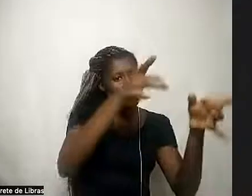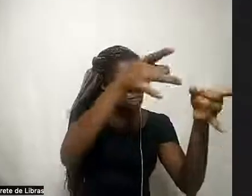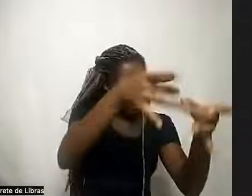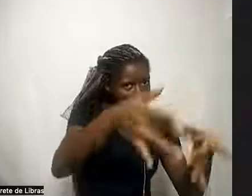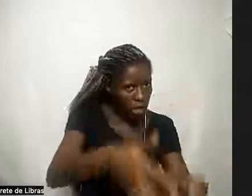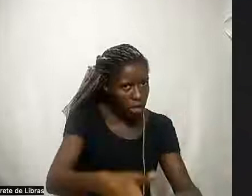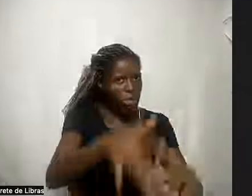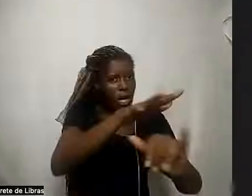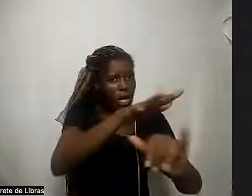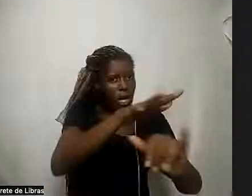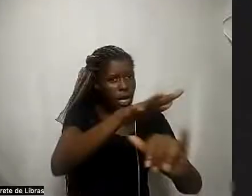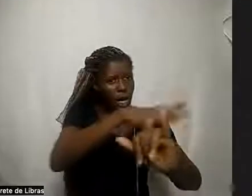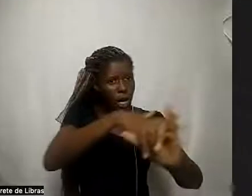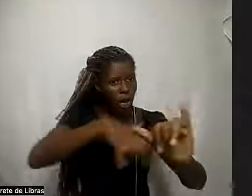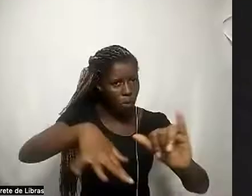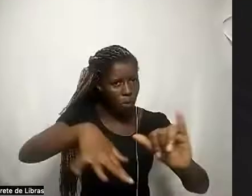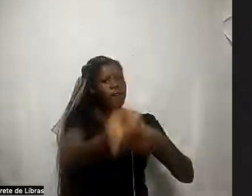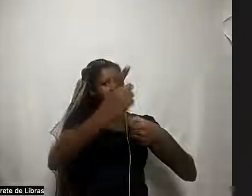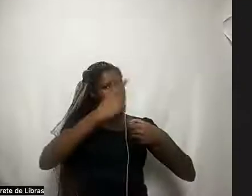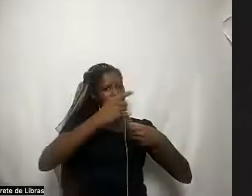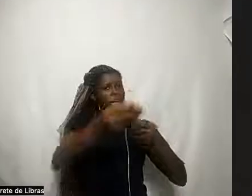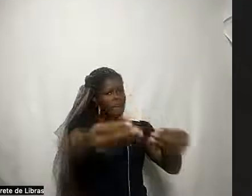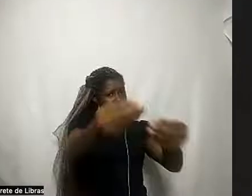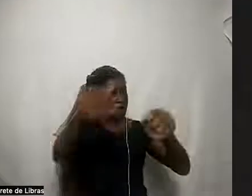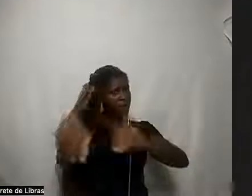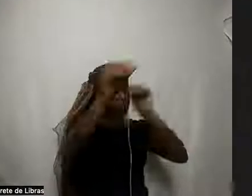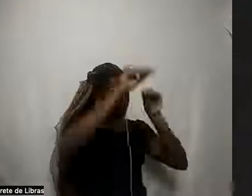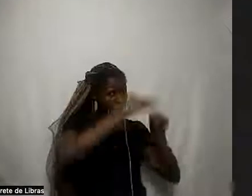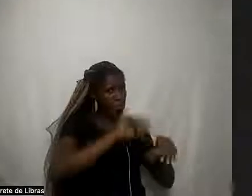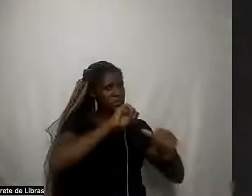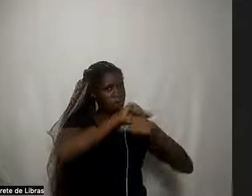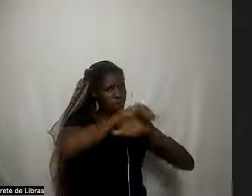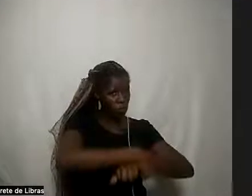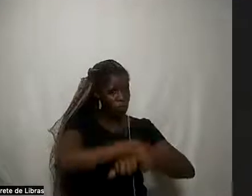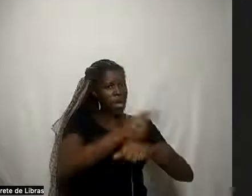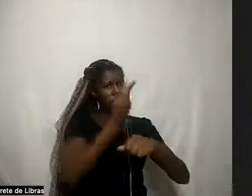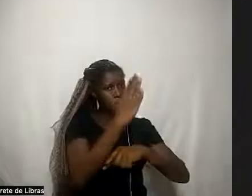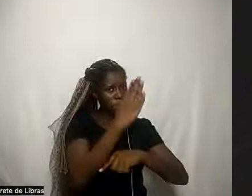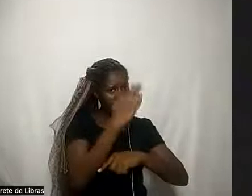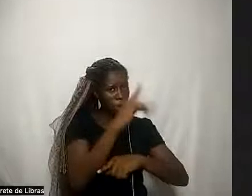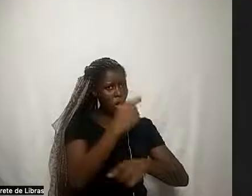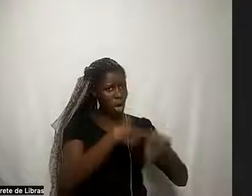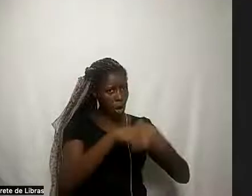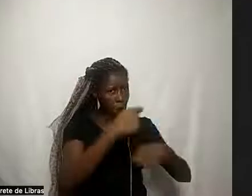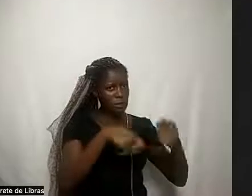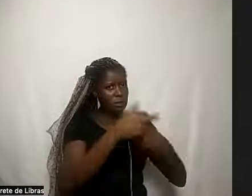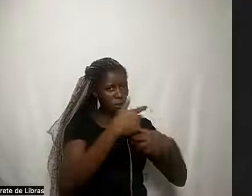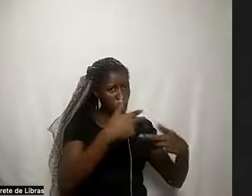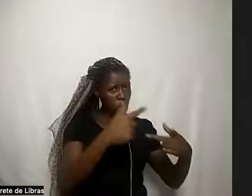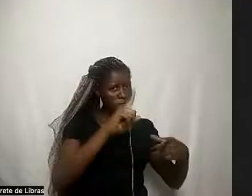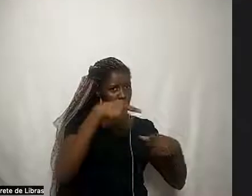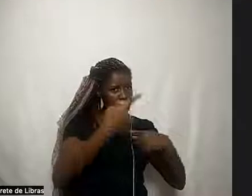go to the university, especially in ecology, oceanography, biology.